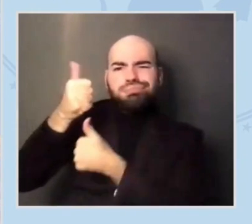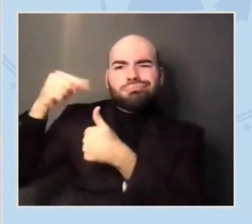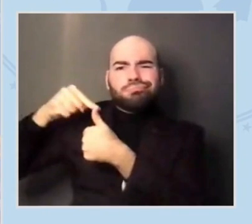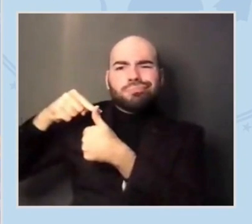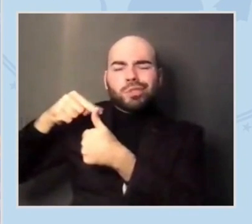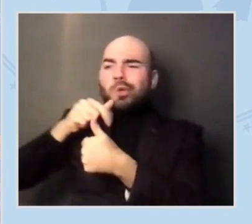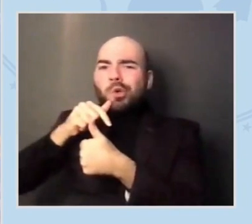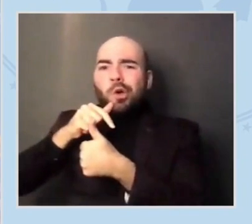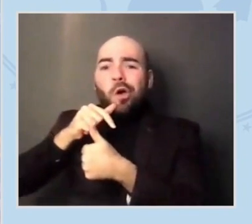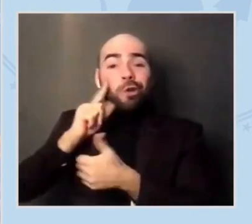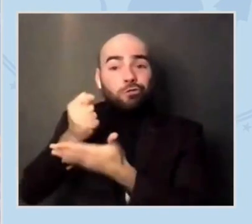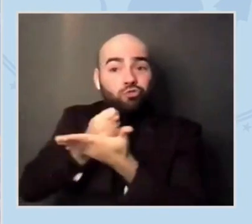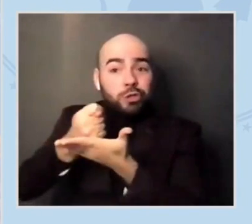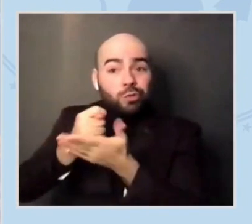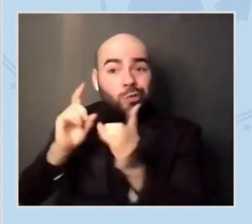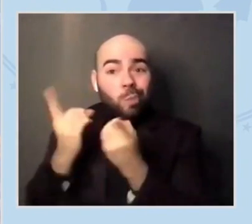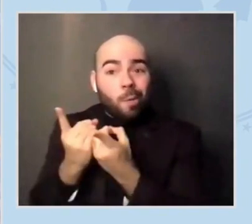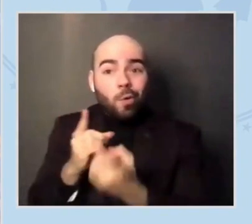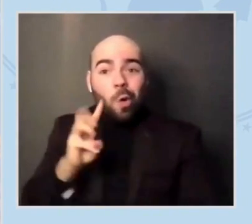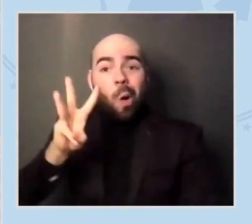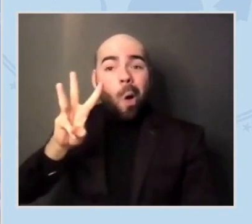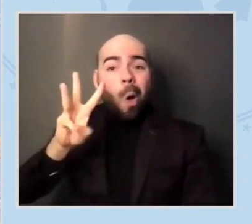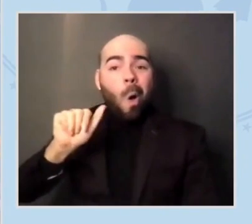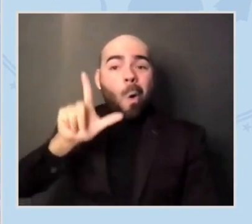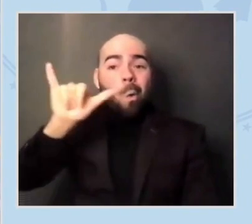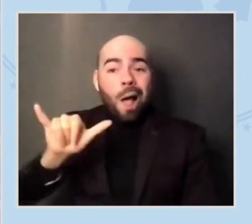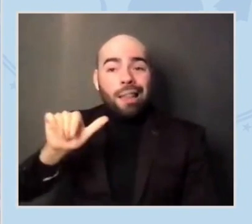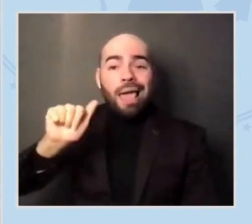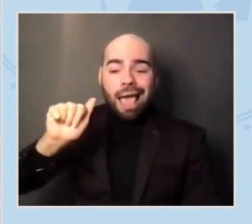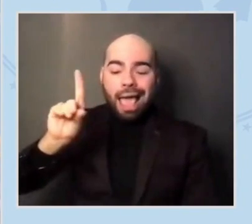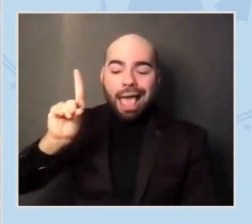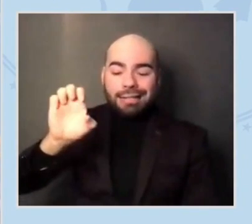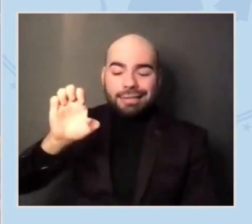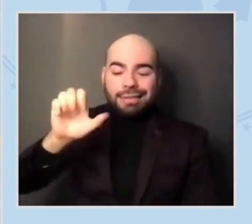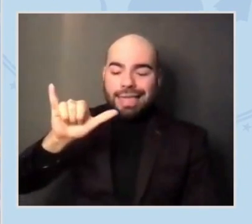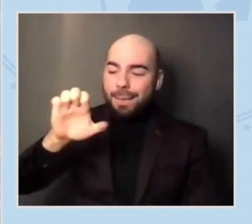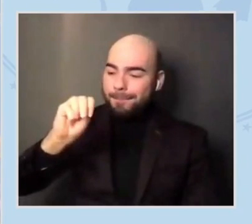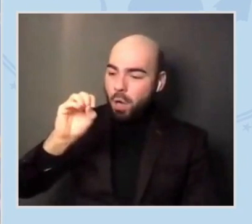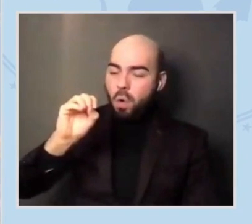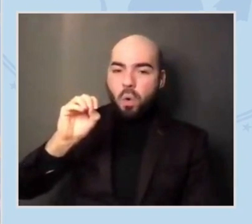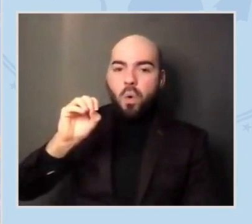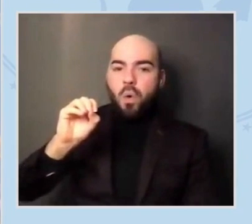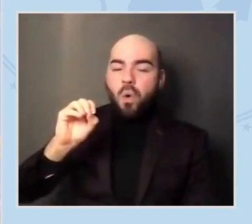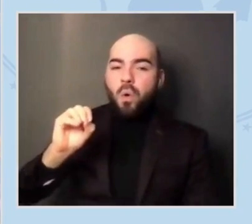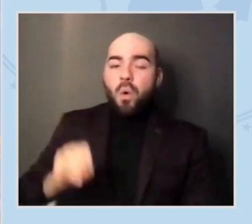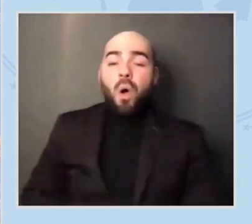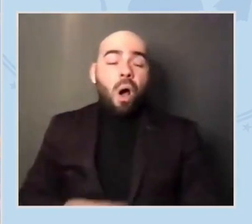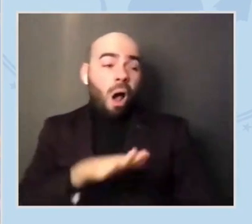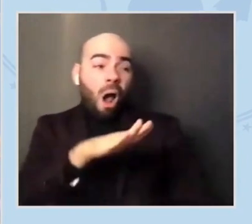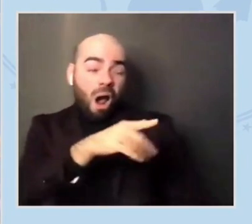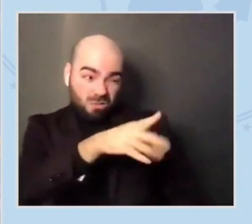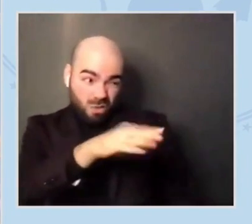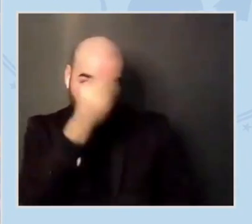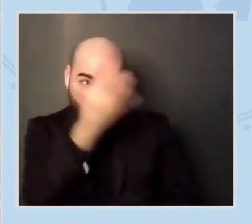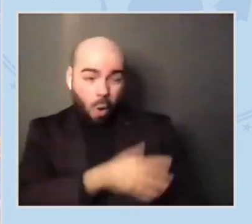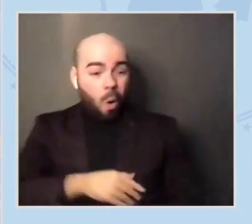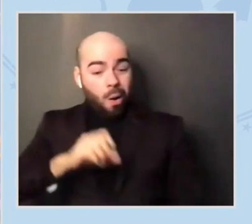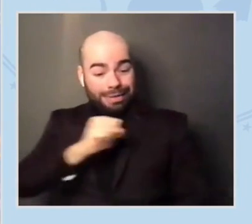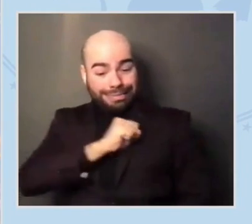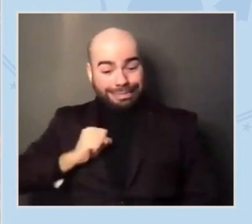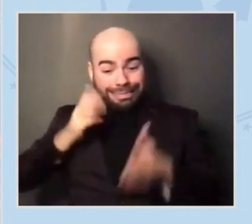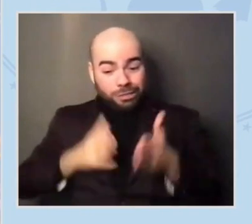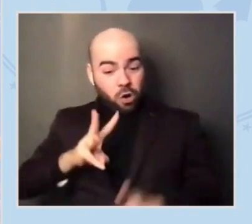I tell you what, Senator Warren really likes you. She highly recommended you, but I wasn't sure she worried I stole you as